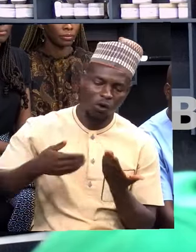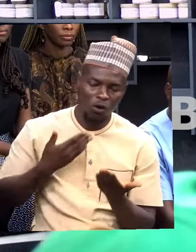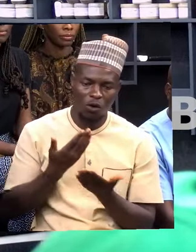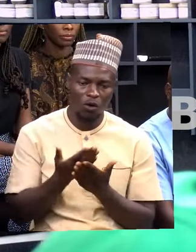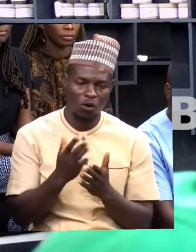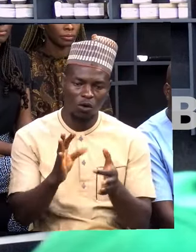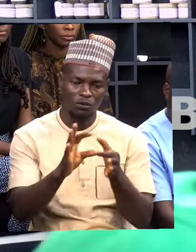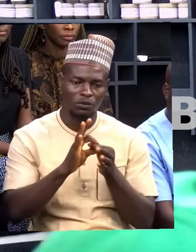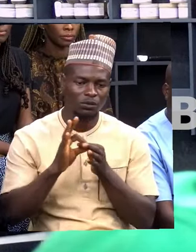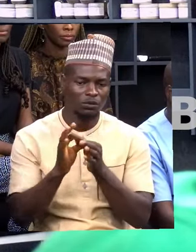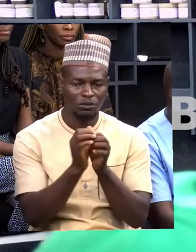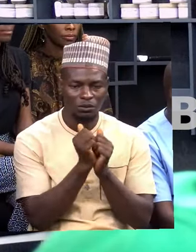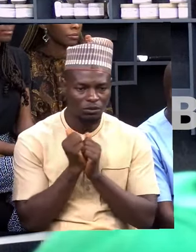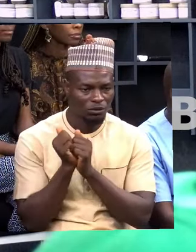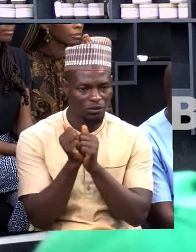together. And to